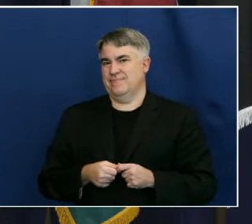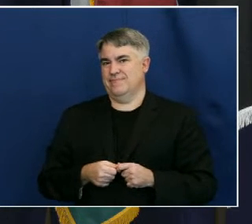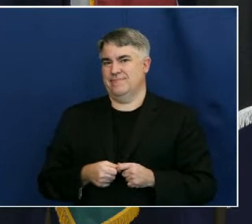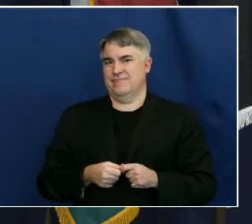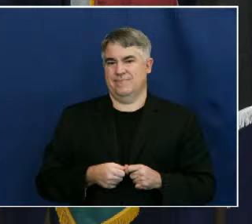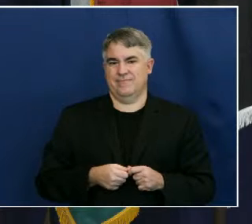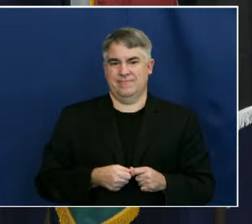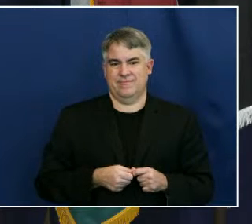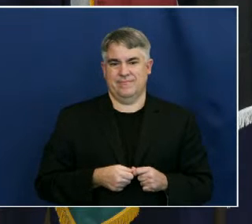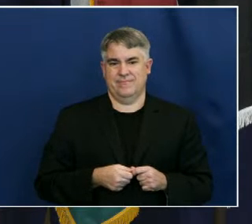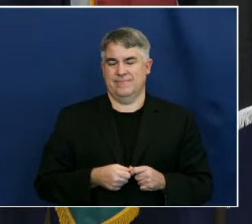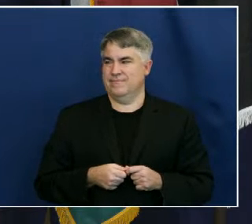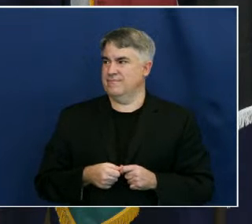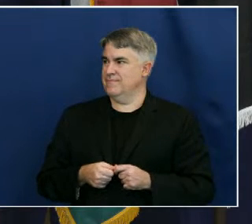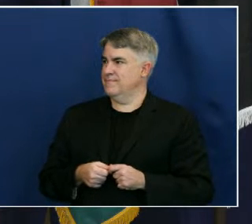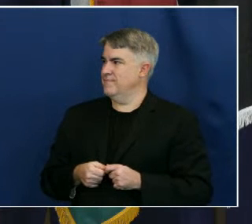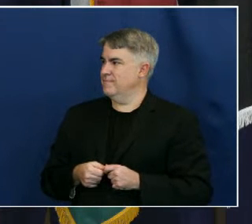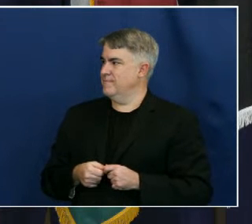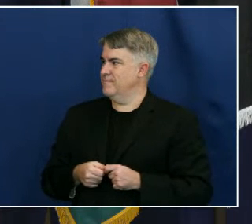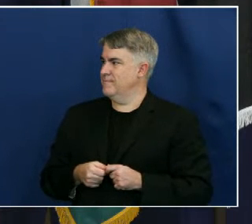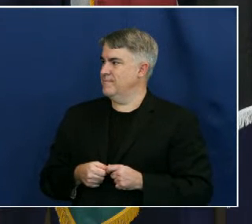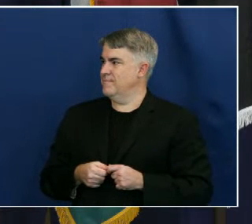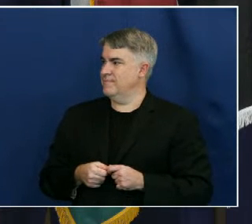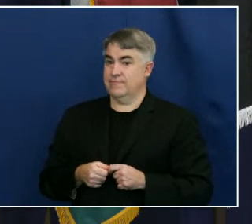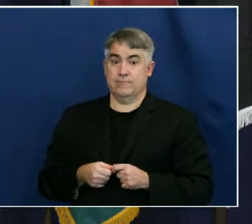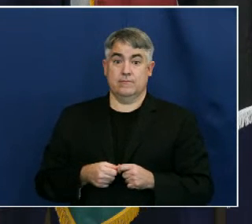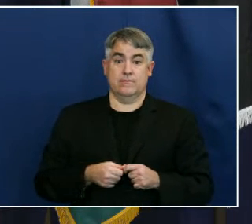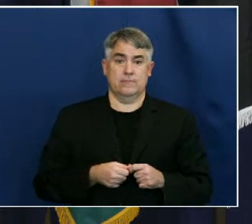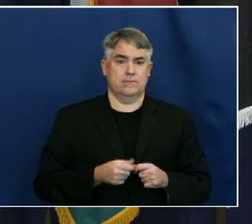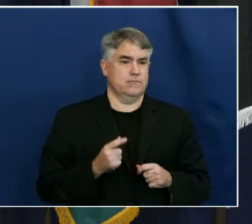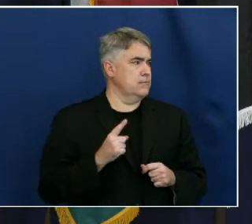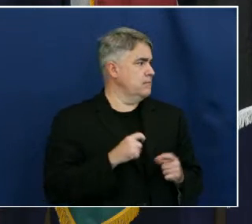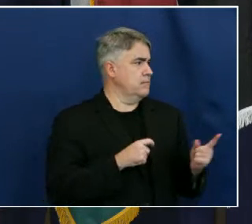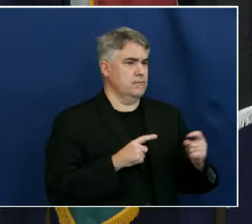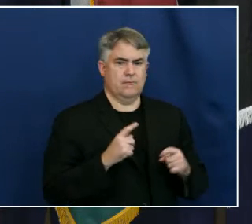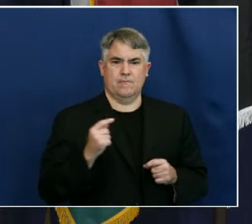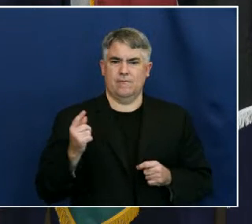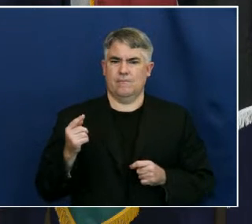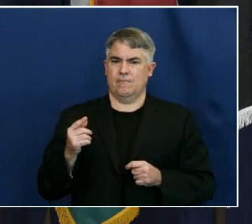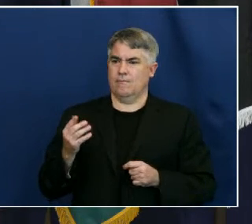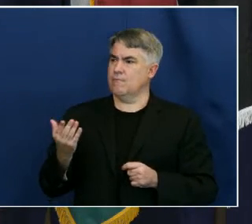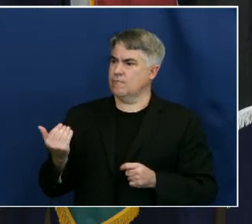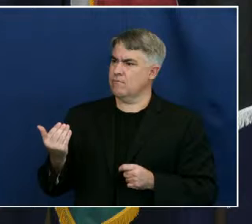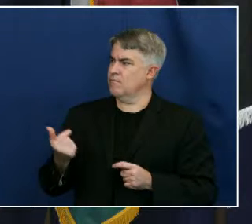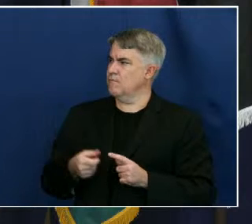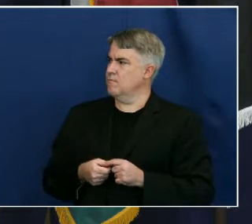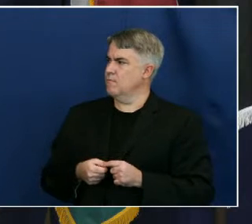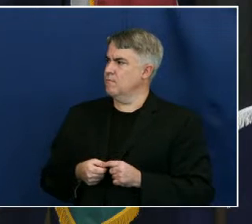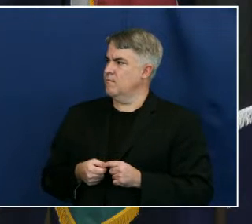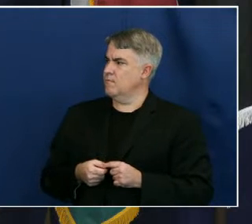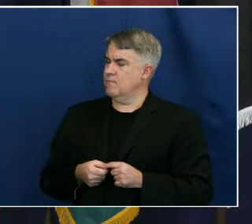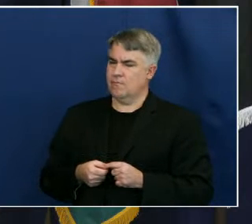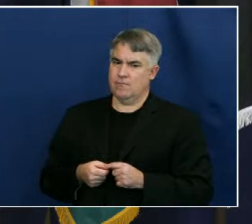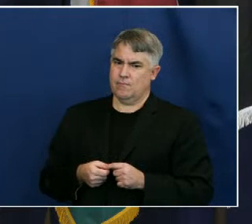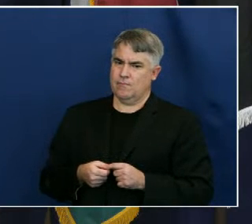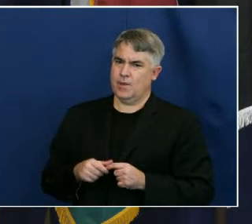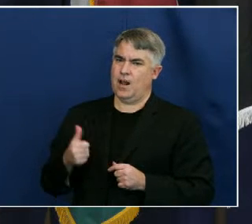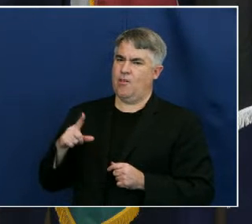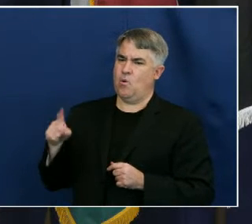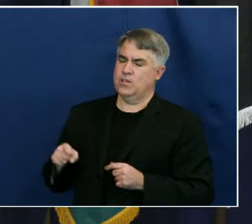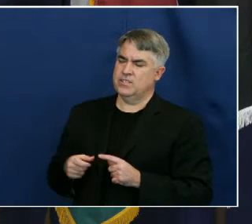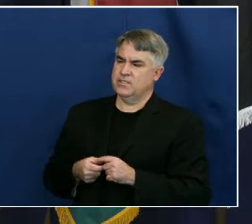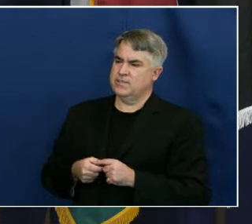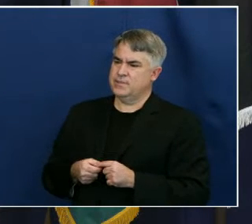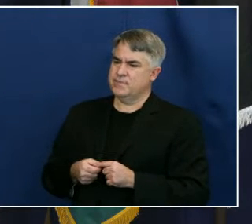are infected with COVID-19. So as... To follow up. Yes, go on. I just wondered in terms of